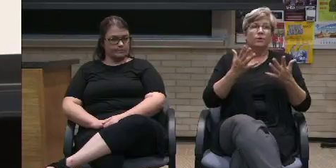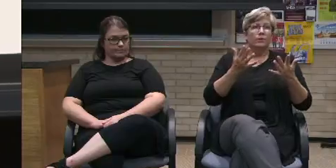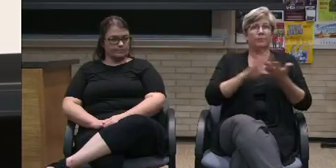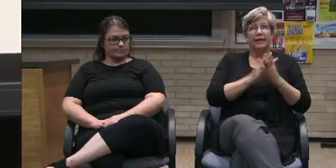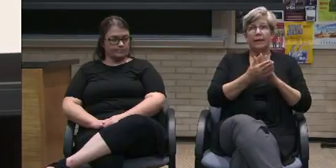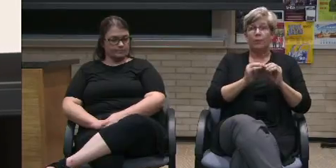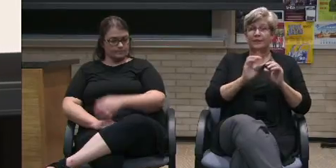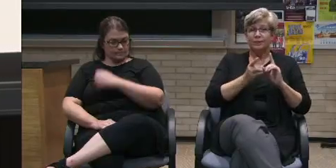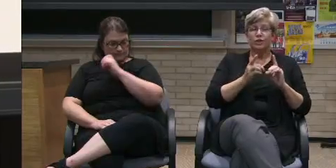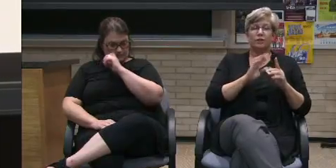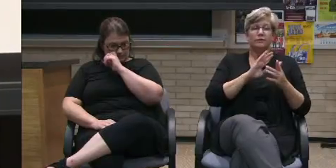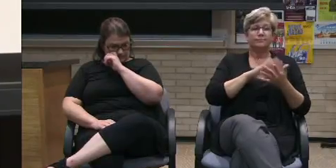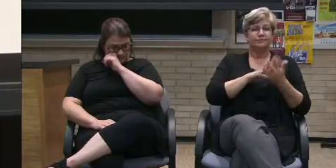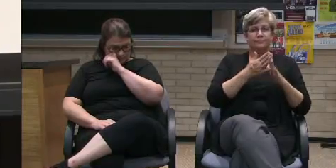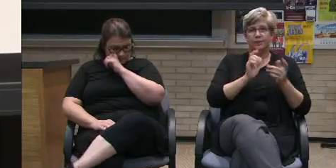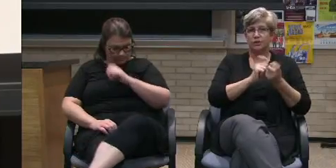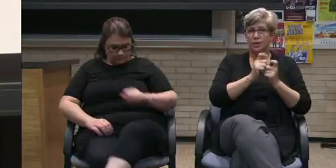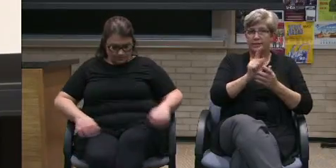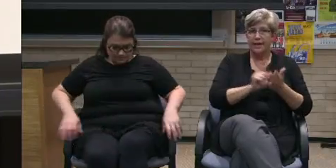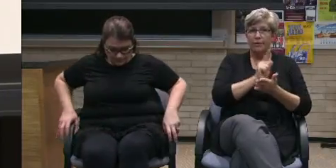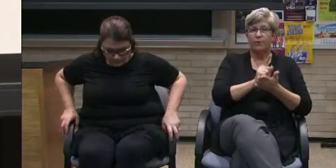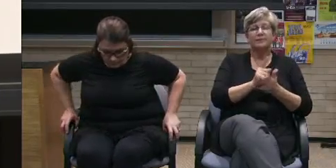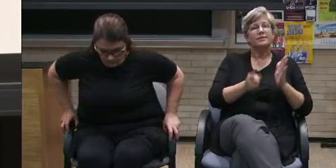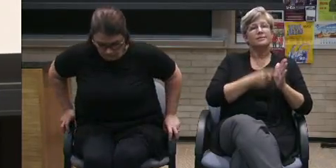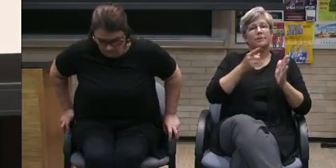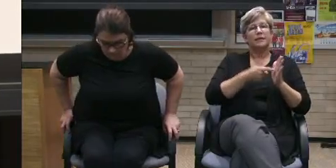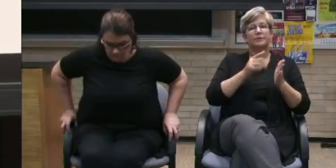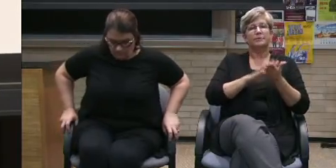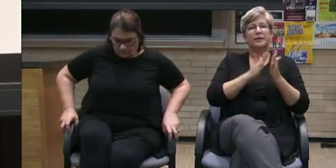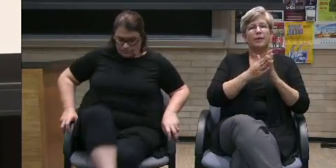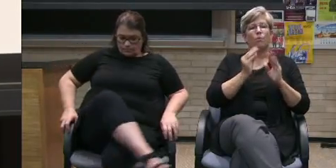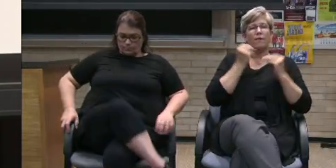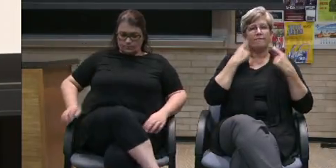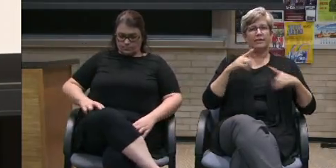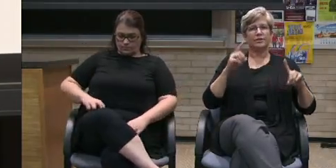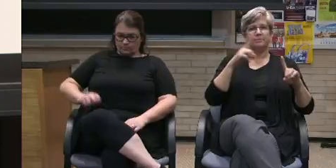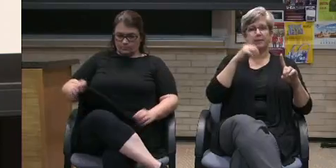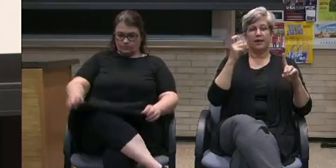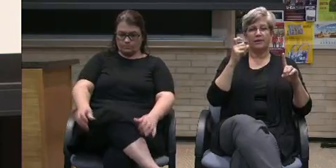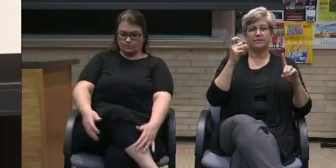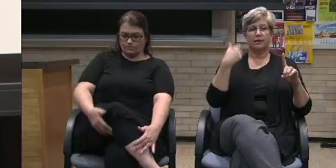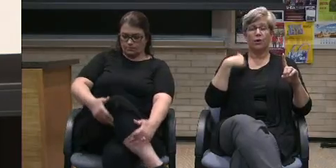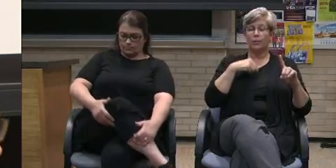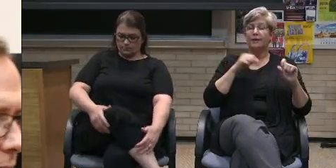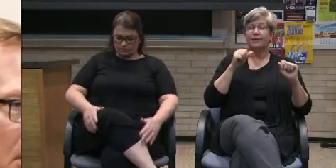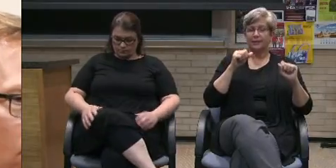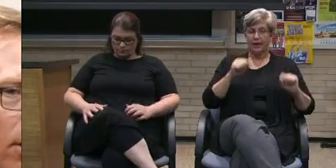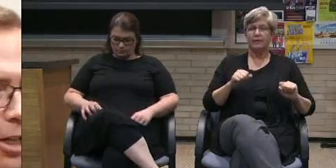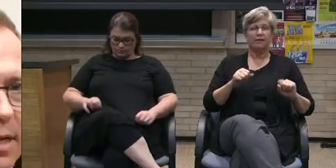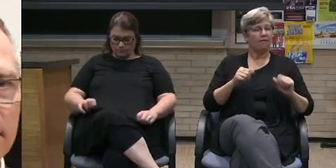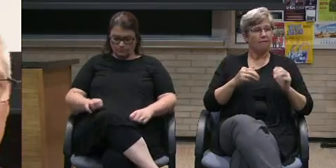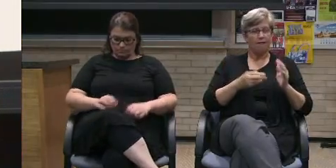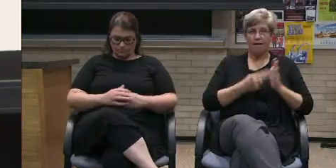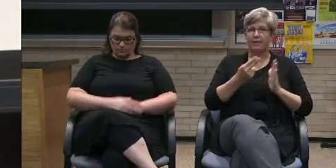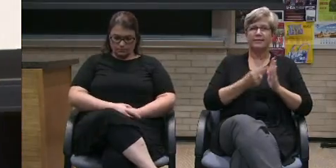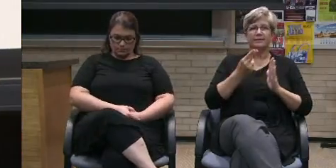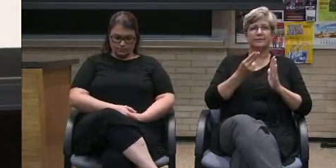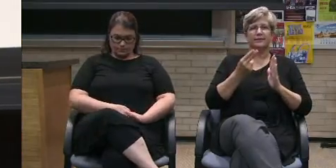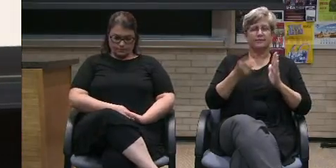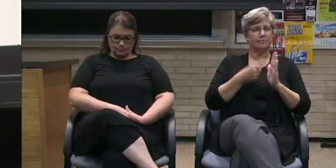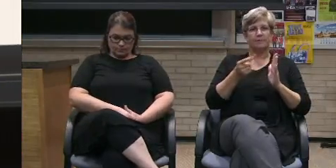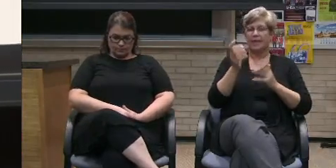and sometimes streamlined and efficient because, interestingly, we can be incredibly convoluted. One of the things I did in January